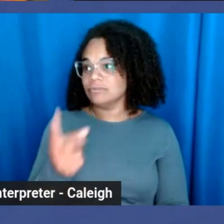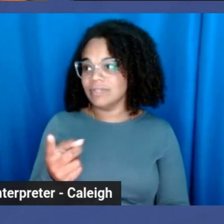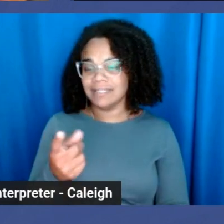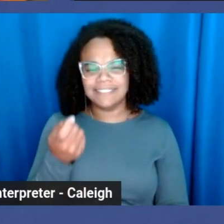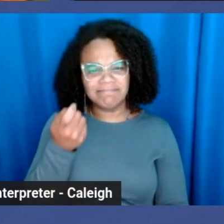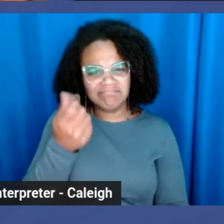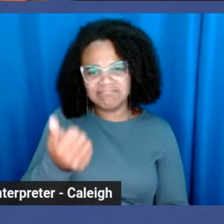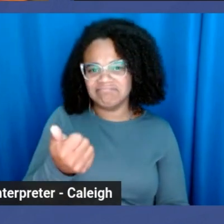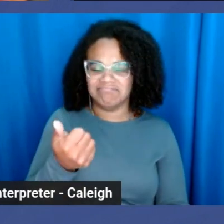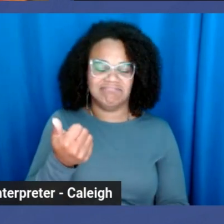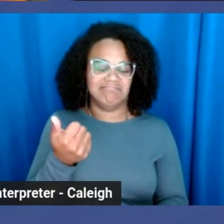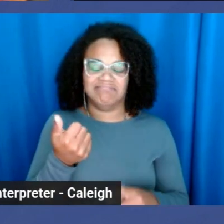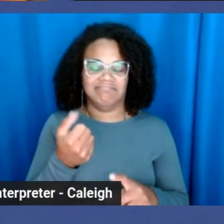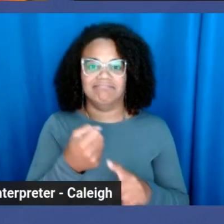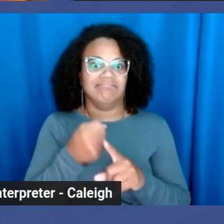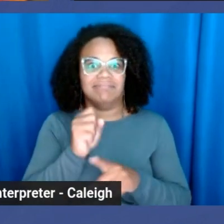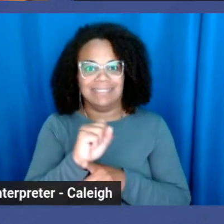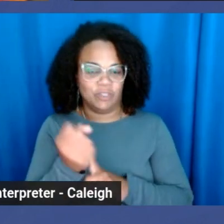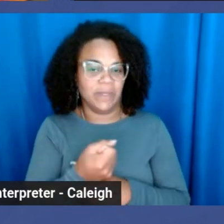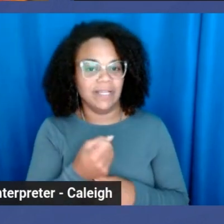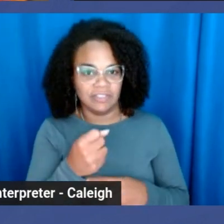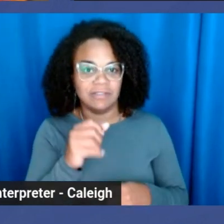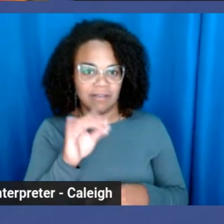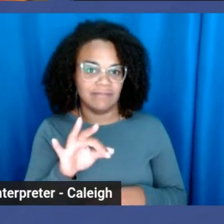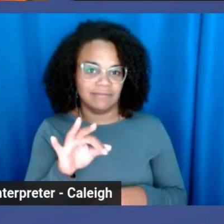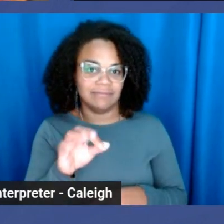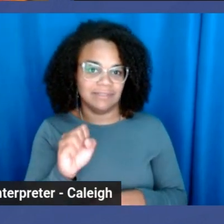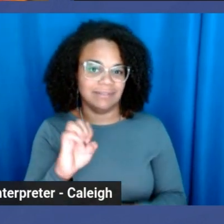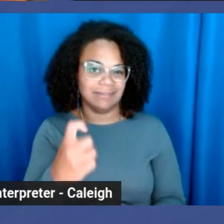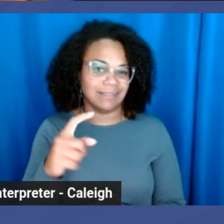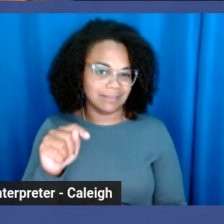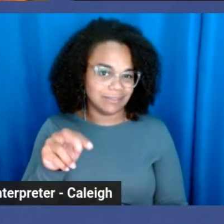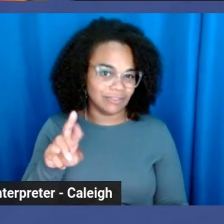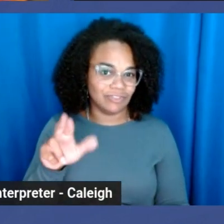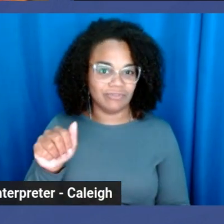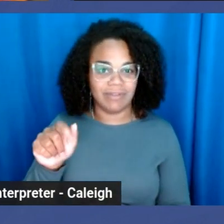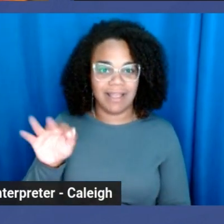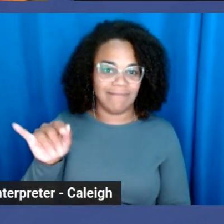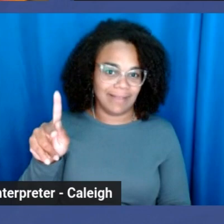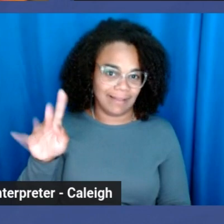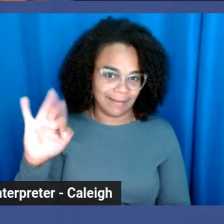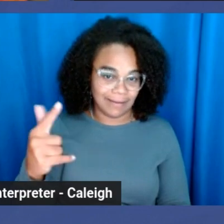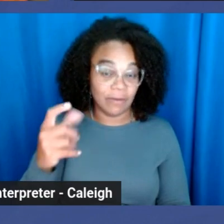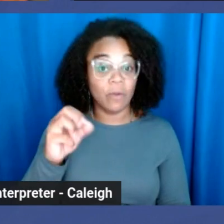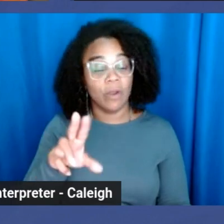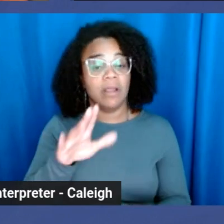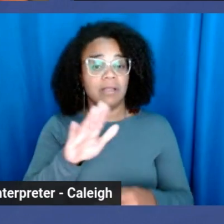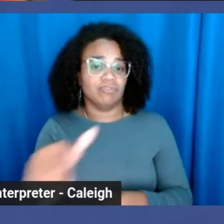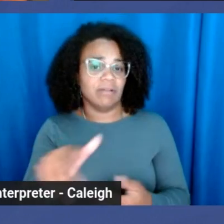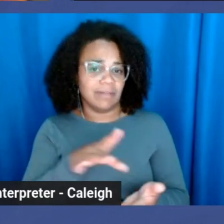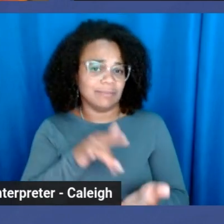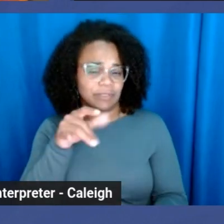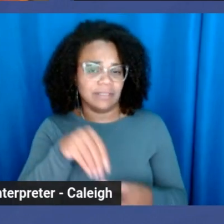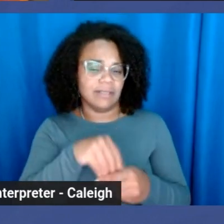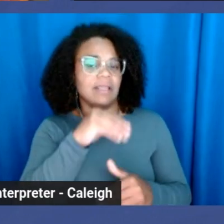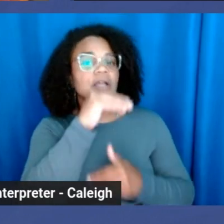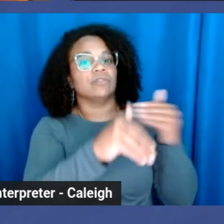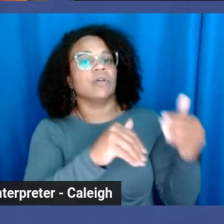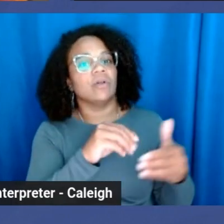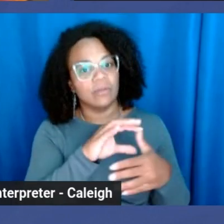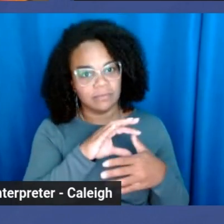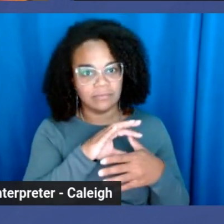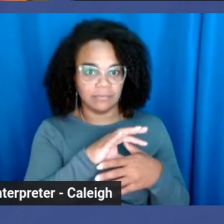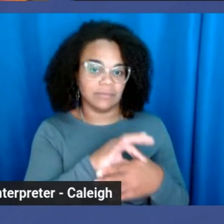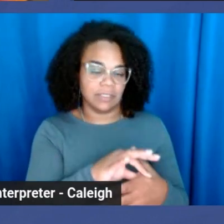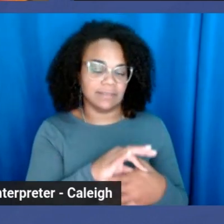minimal incidence of sex trafficking or child exploitation in the adult content production industry. So that's